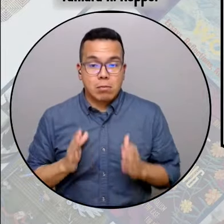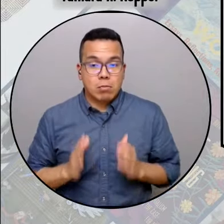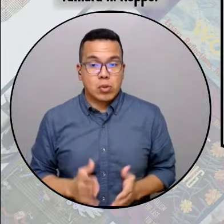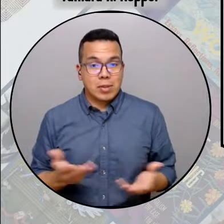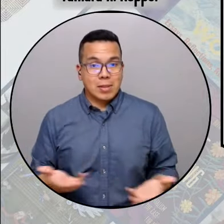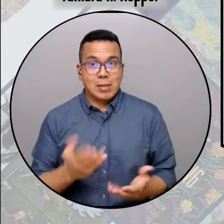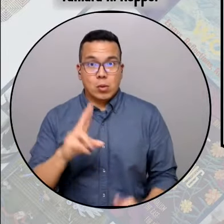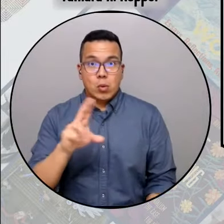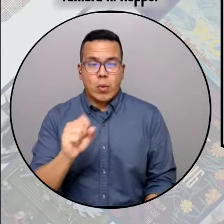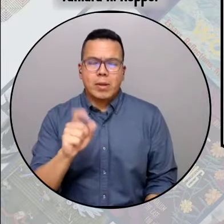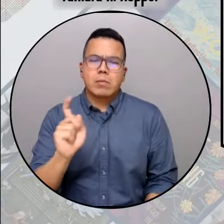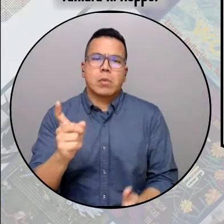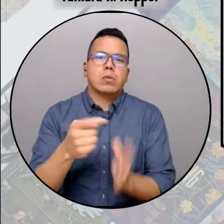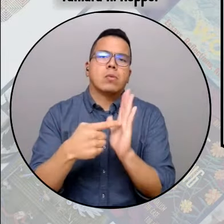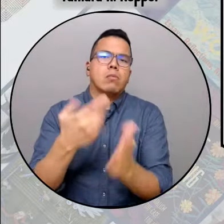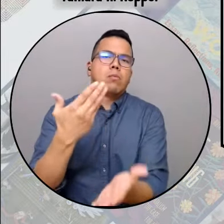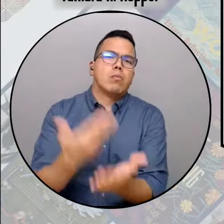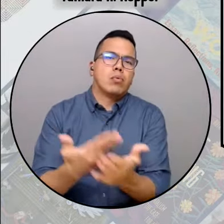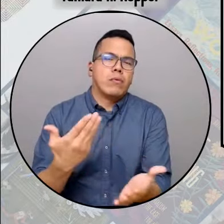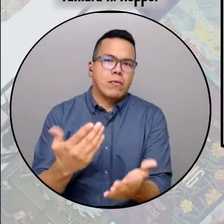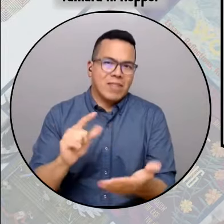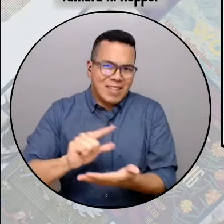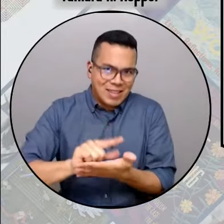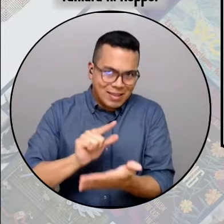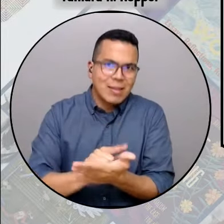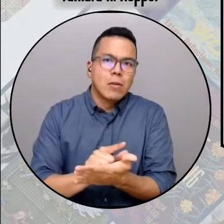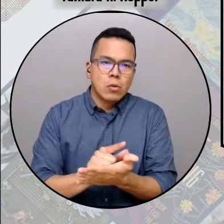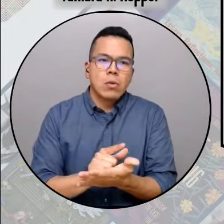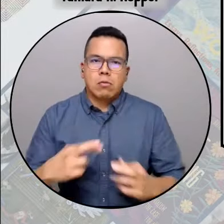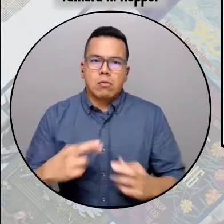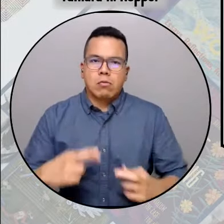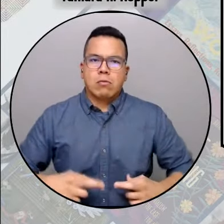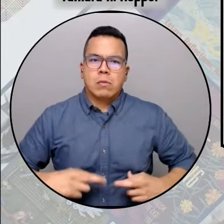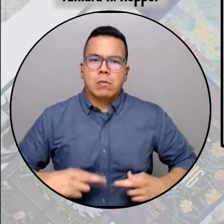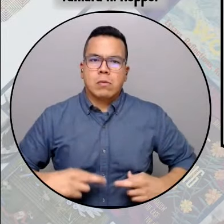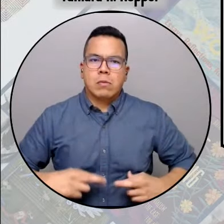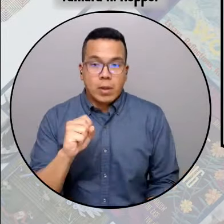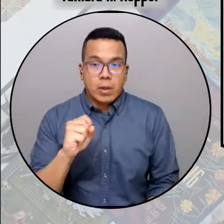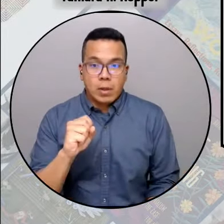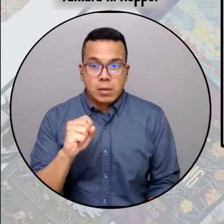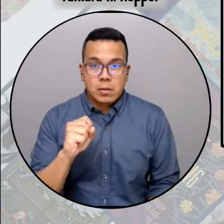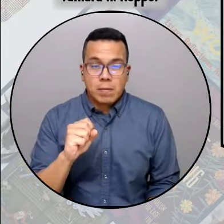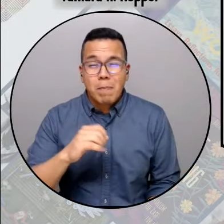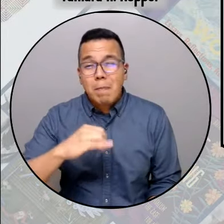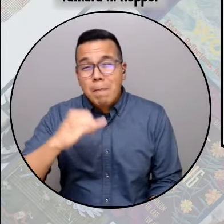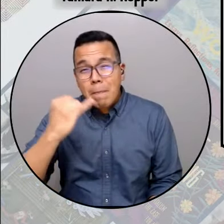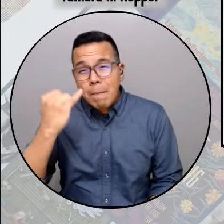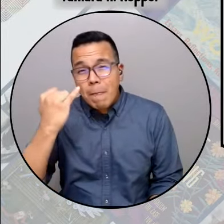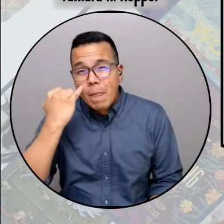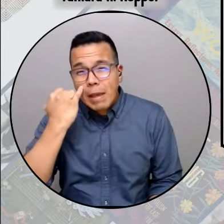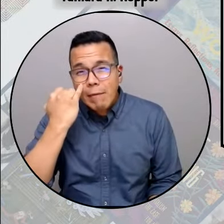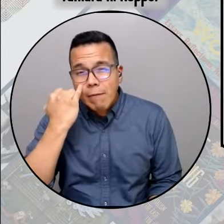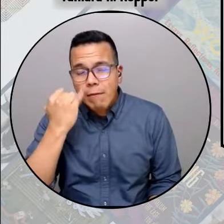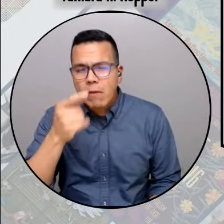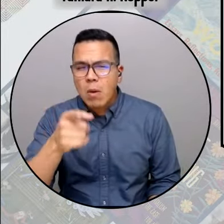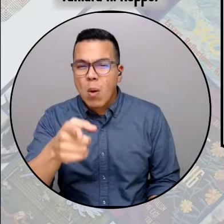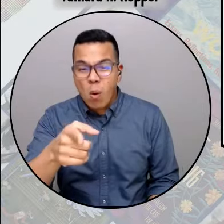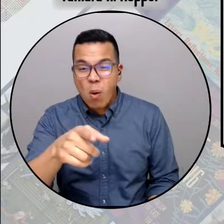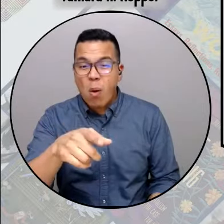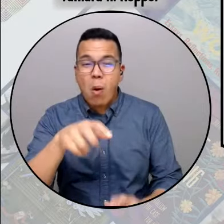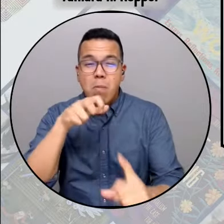residency. And one of the things is that if you were found guilty of not being legally